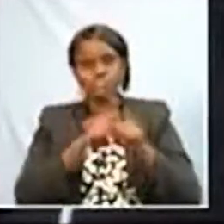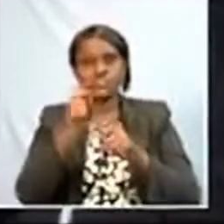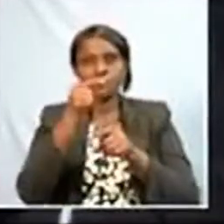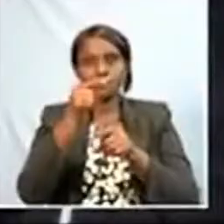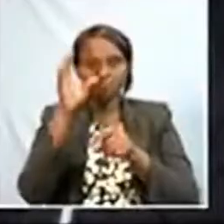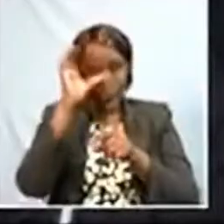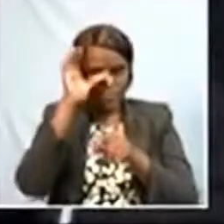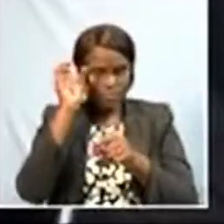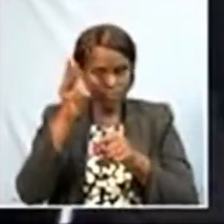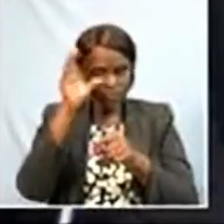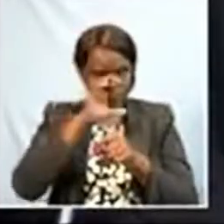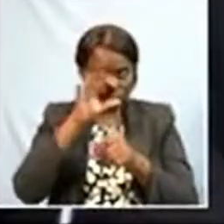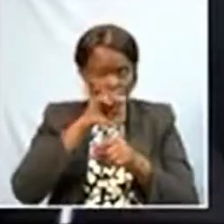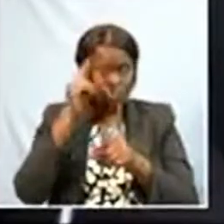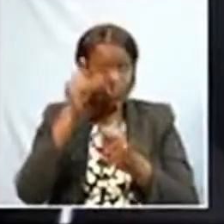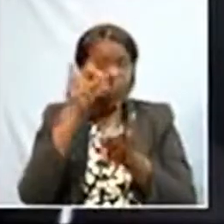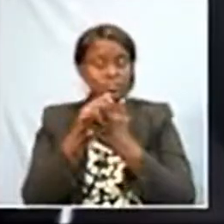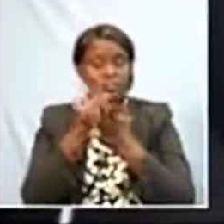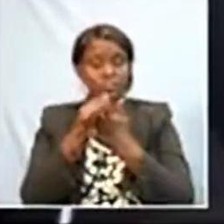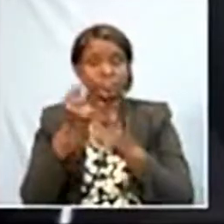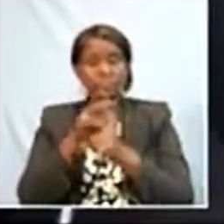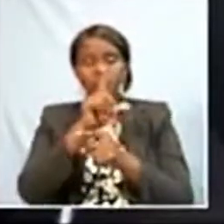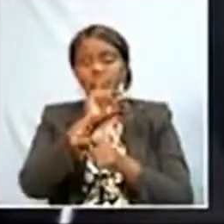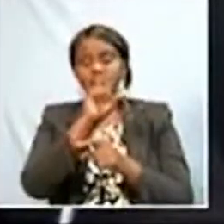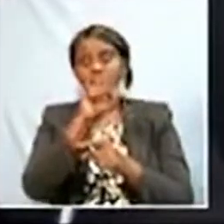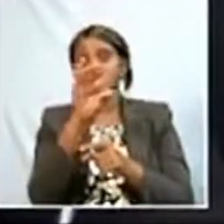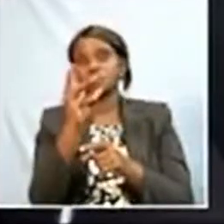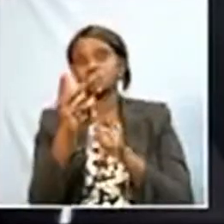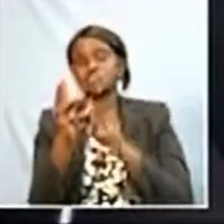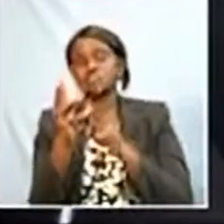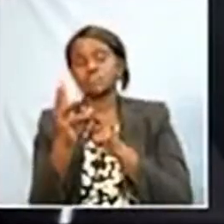they will look for funding from 2026